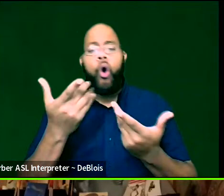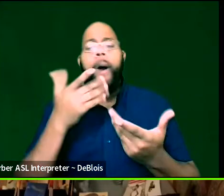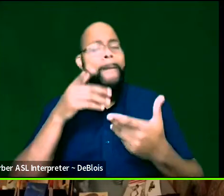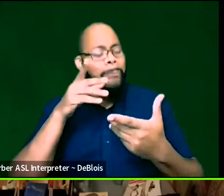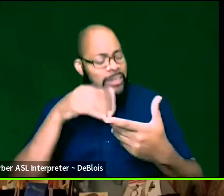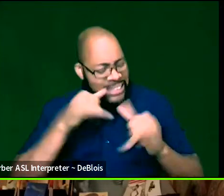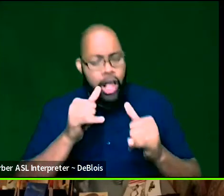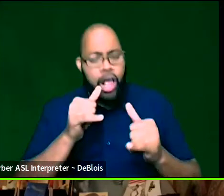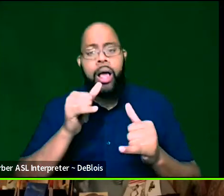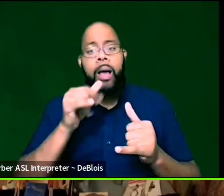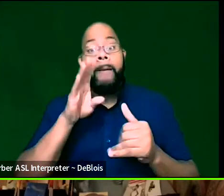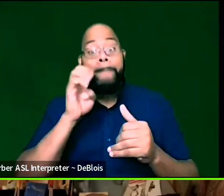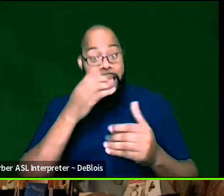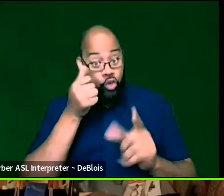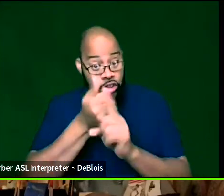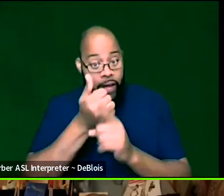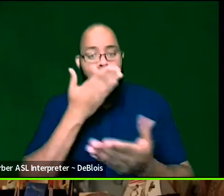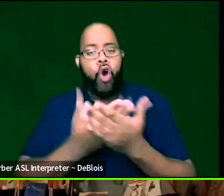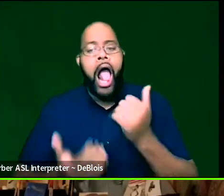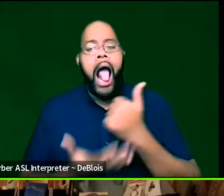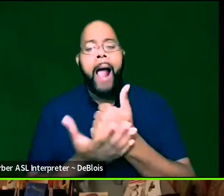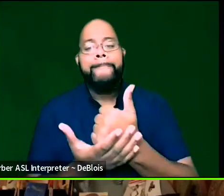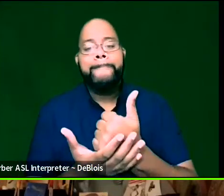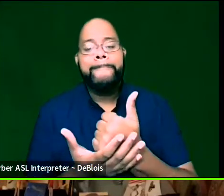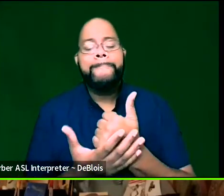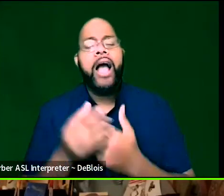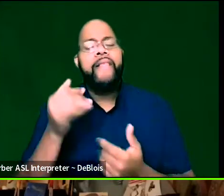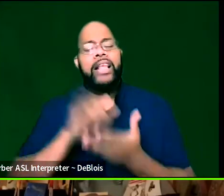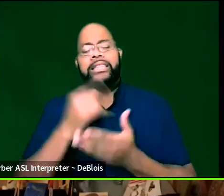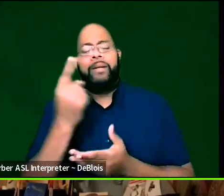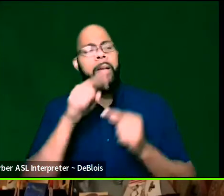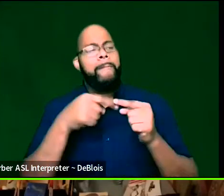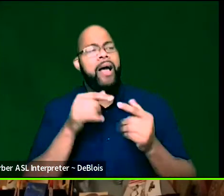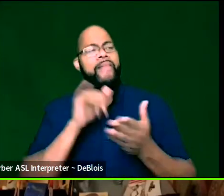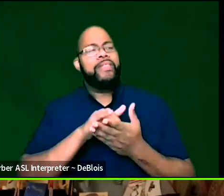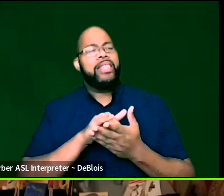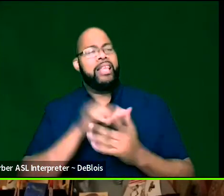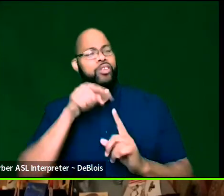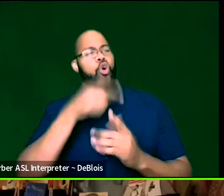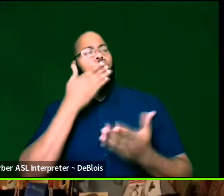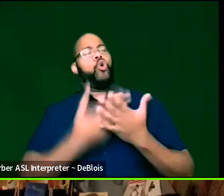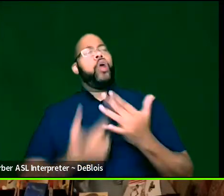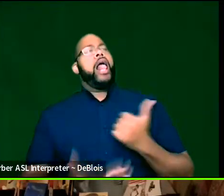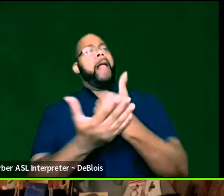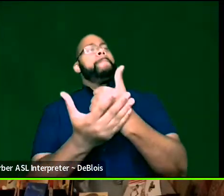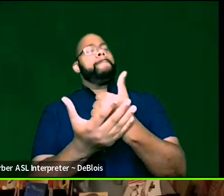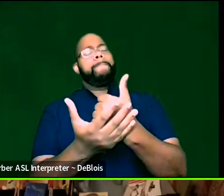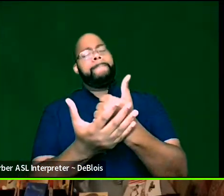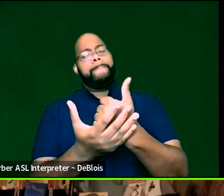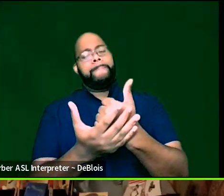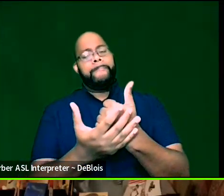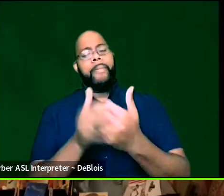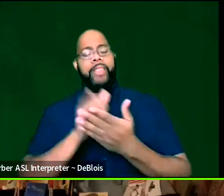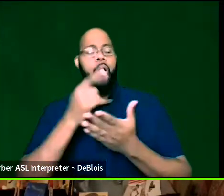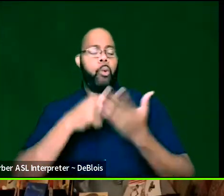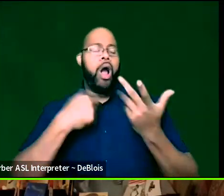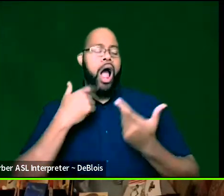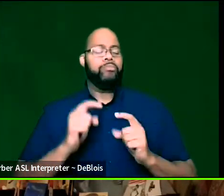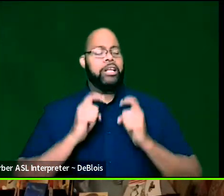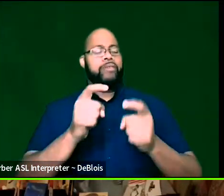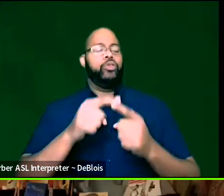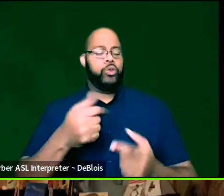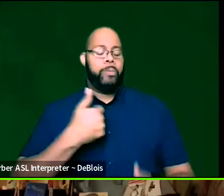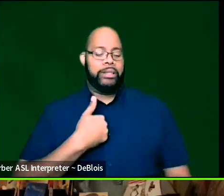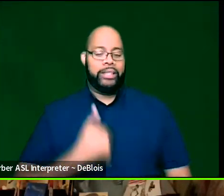health. And it was just something about being good health. So that's what I would pass